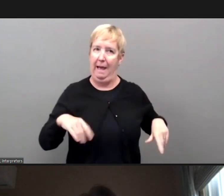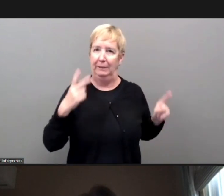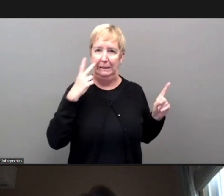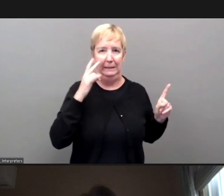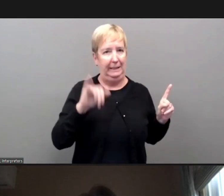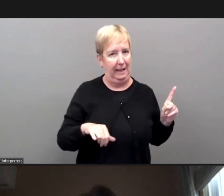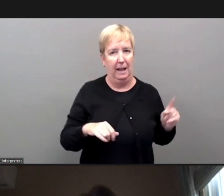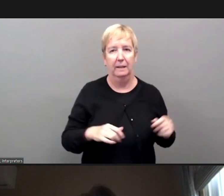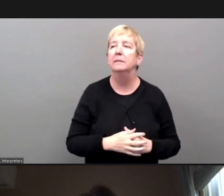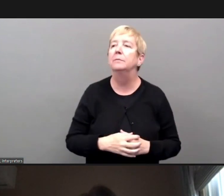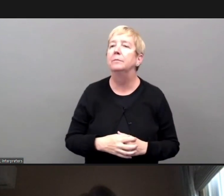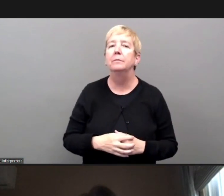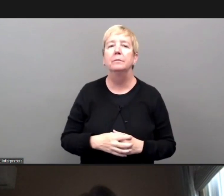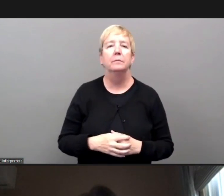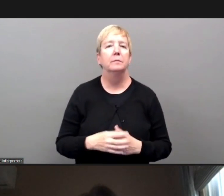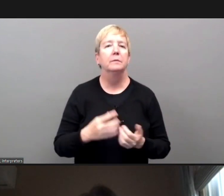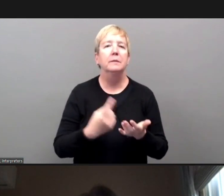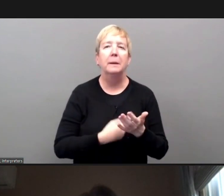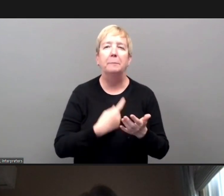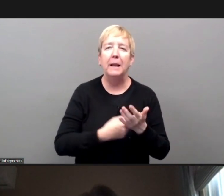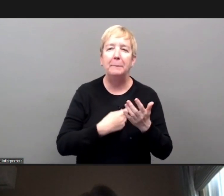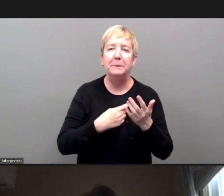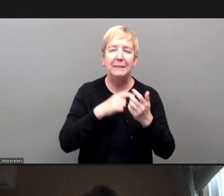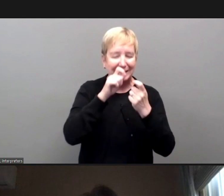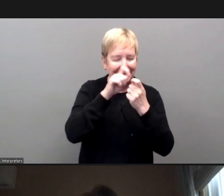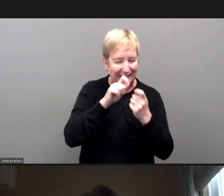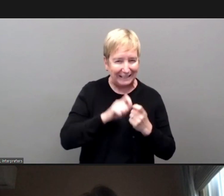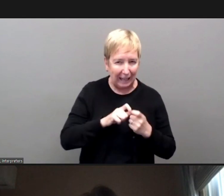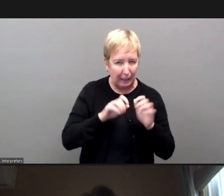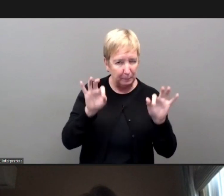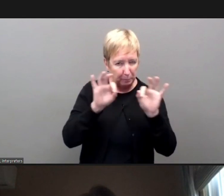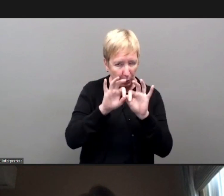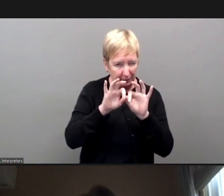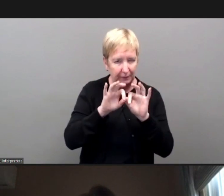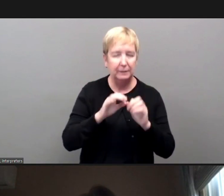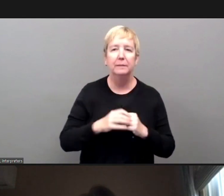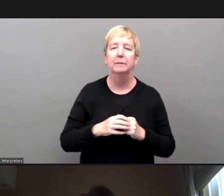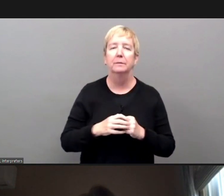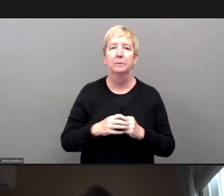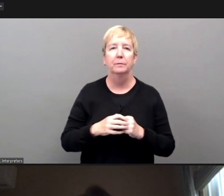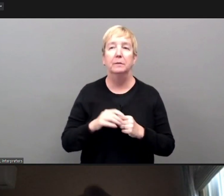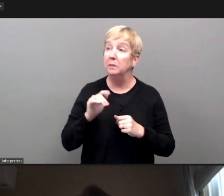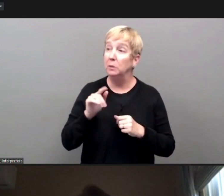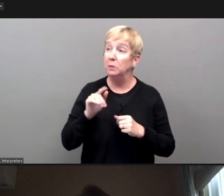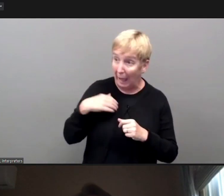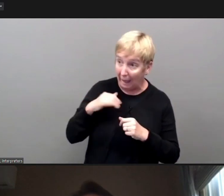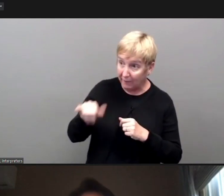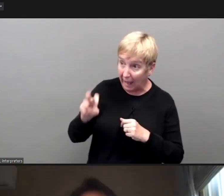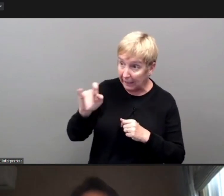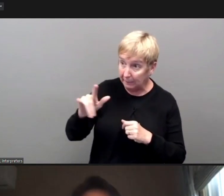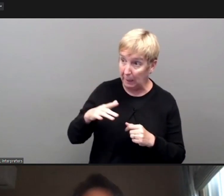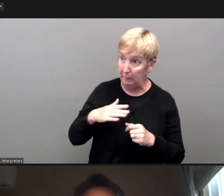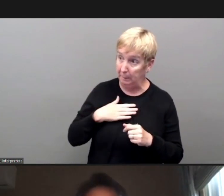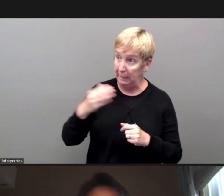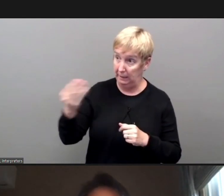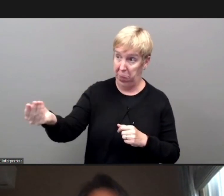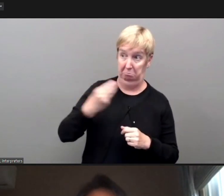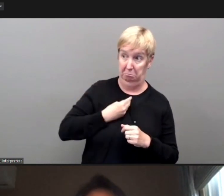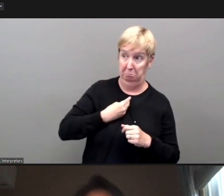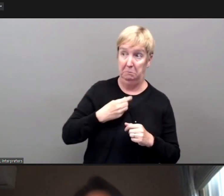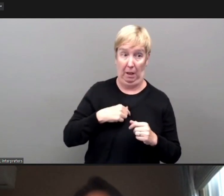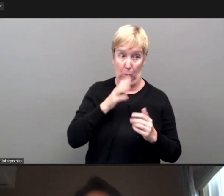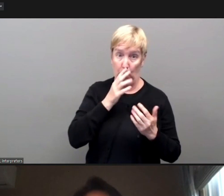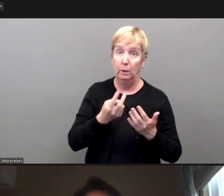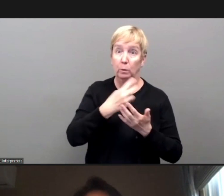sometimes it's the detail that's really important. So if you have a copy of it and you want to send it over, Chris, I'll be happy to take a look